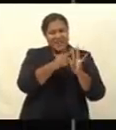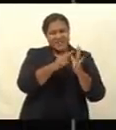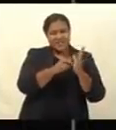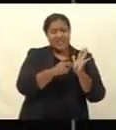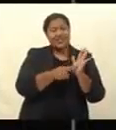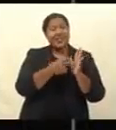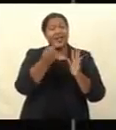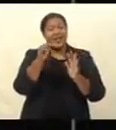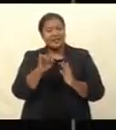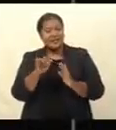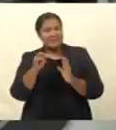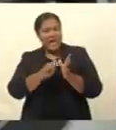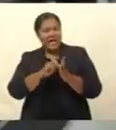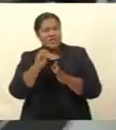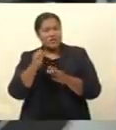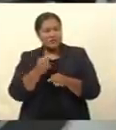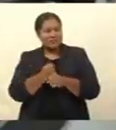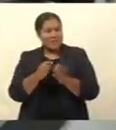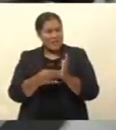covid19rations@gmail.com. Lena Rees reports.